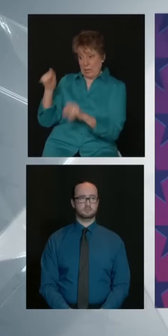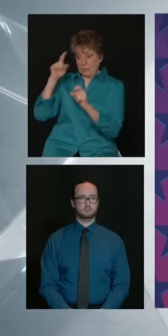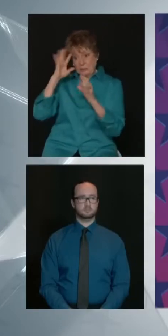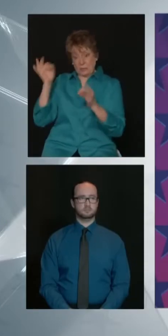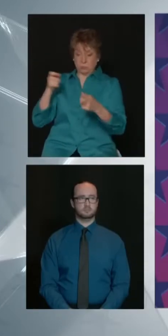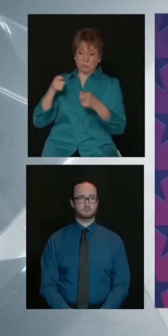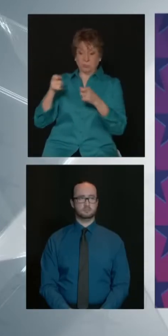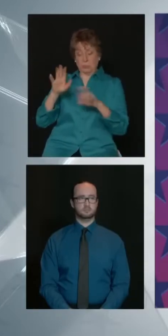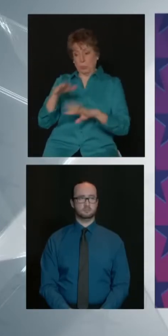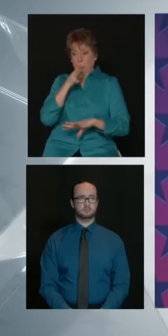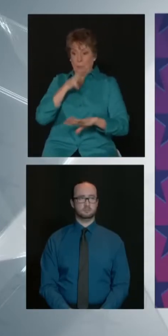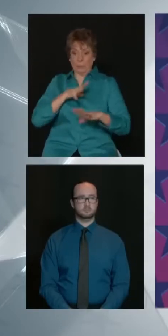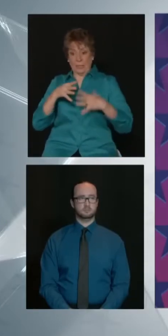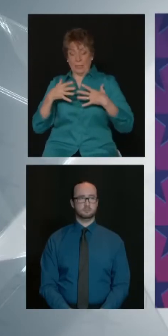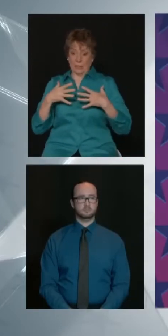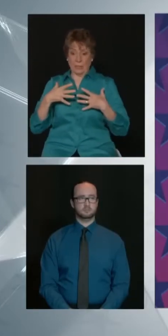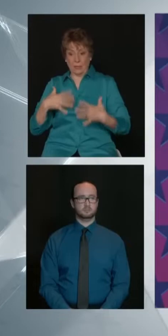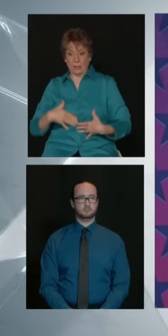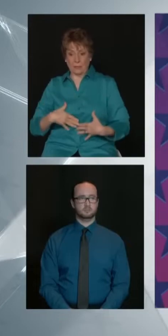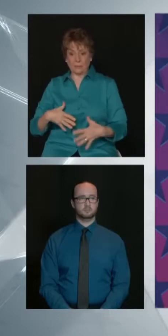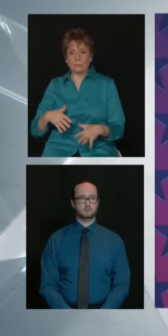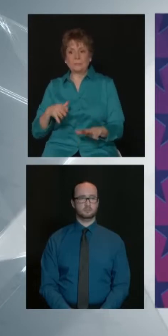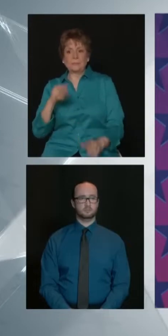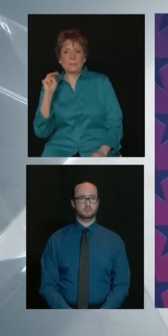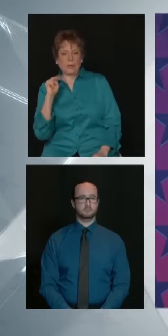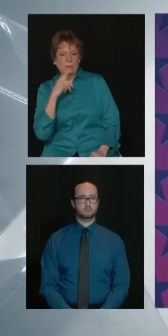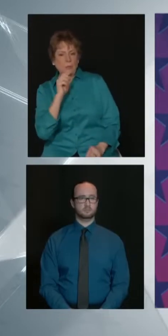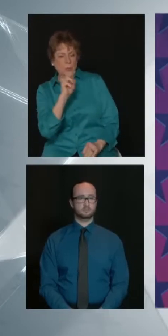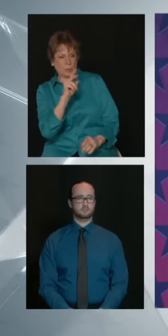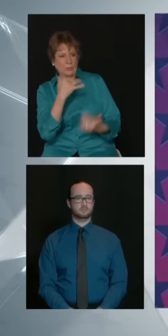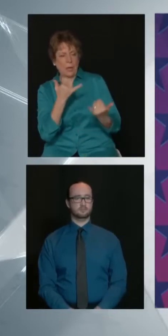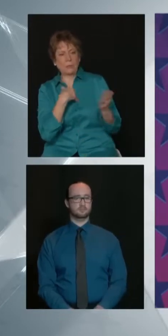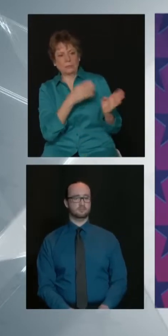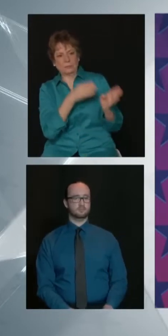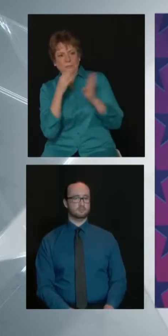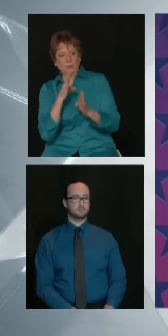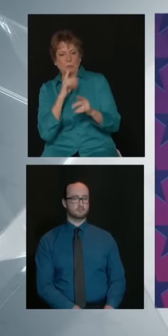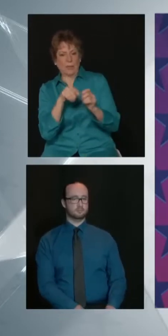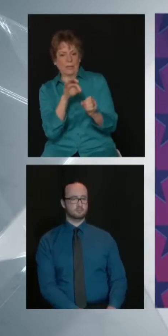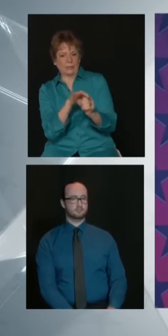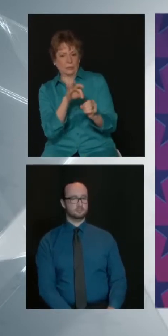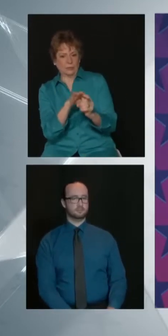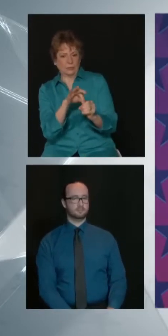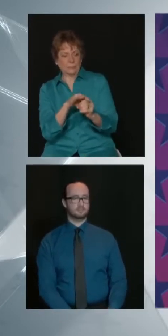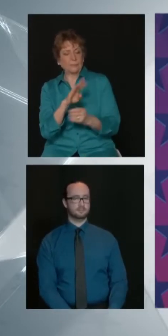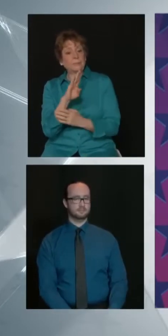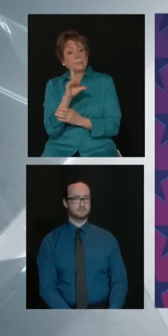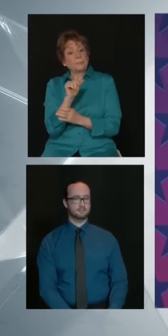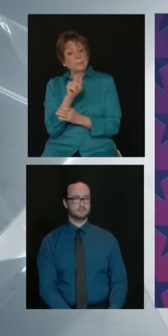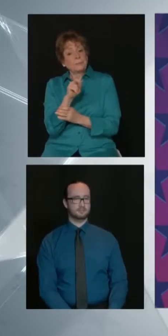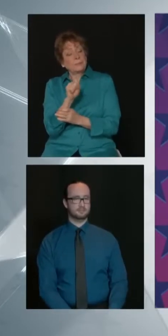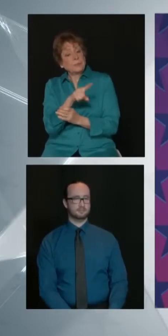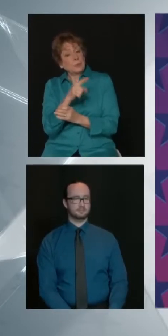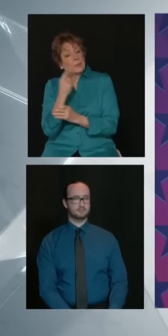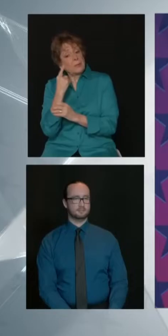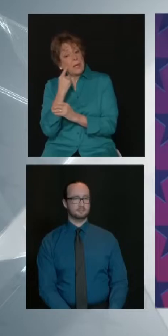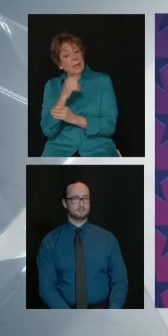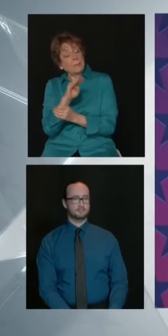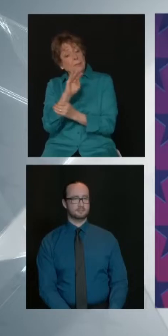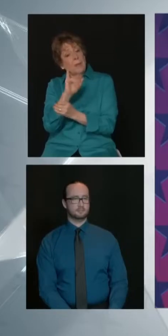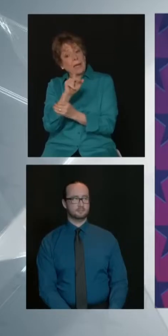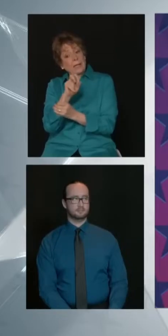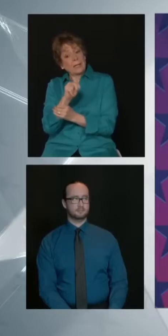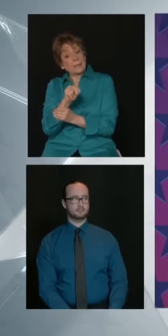the election, and Blake, we'll start with you. Is Joe Biden the legitimately elected president of the United States? Joe